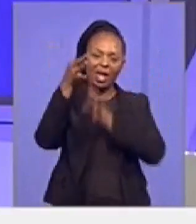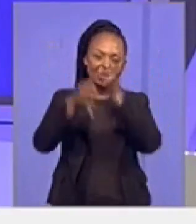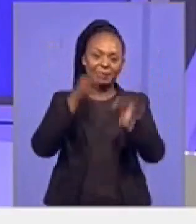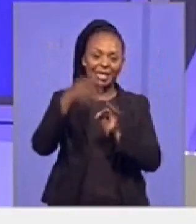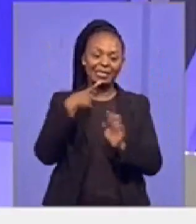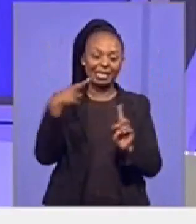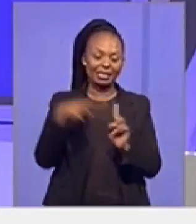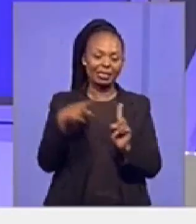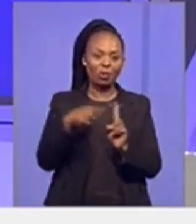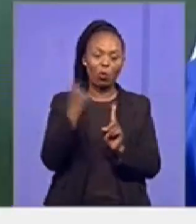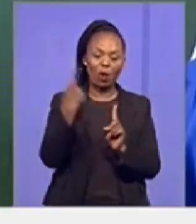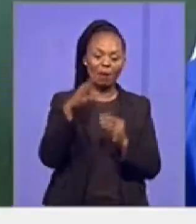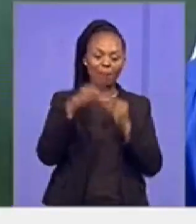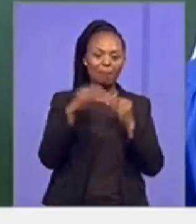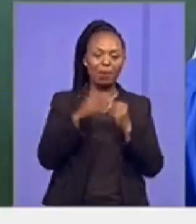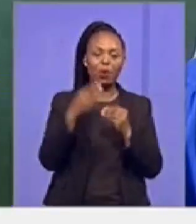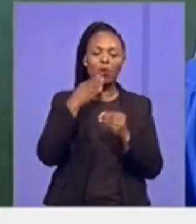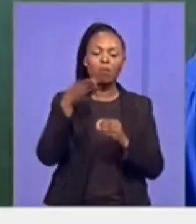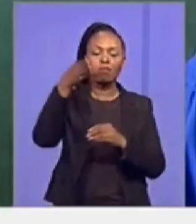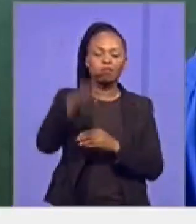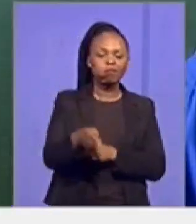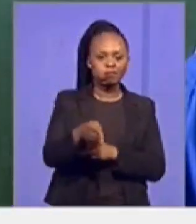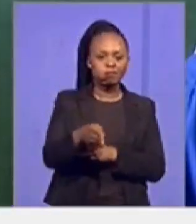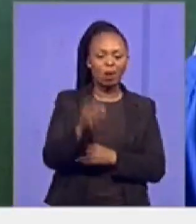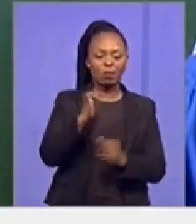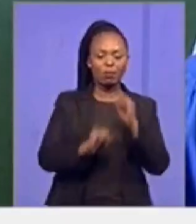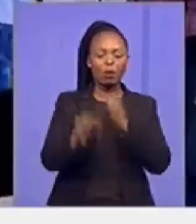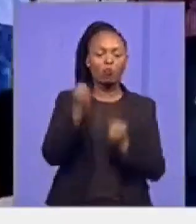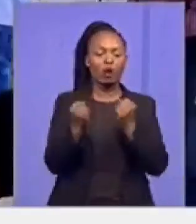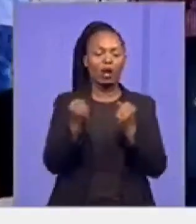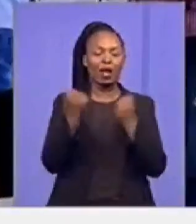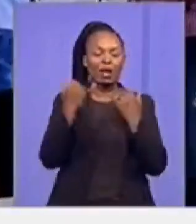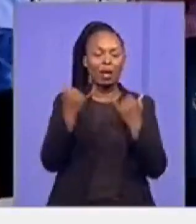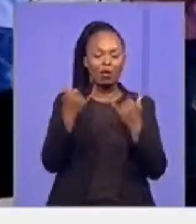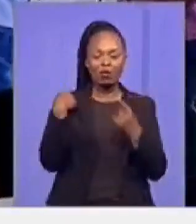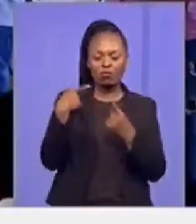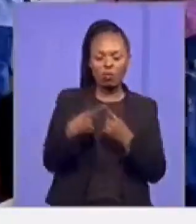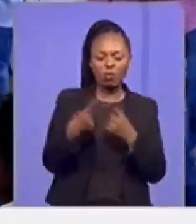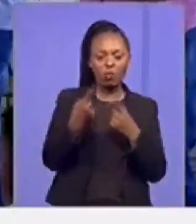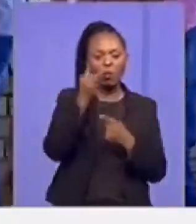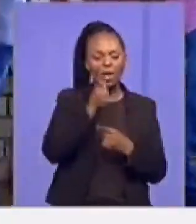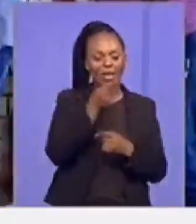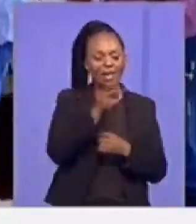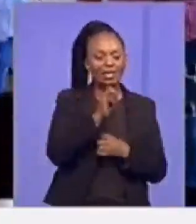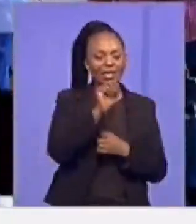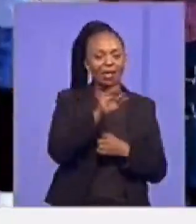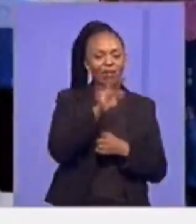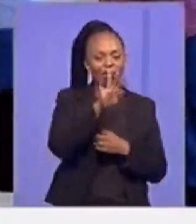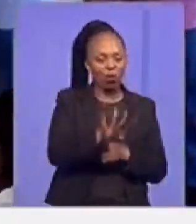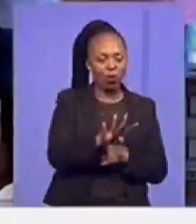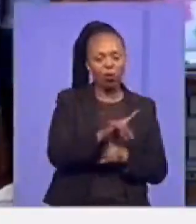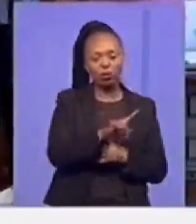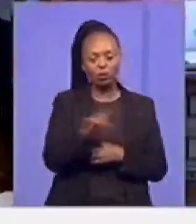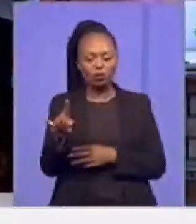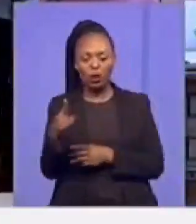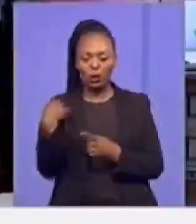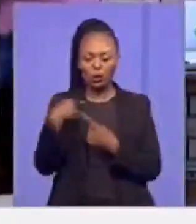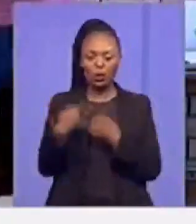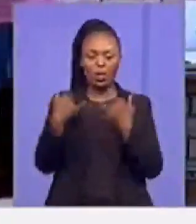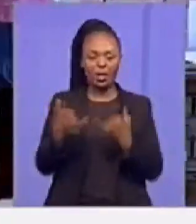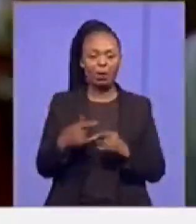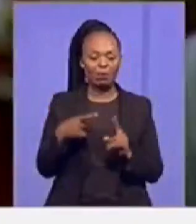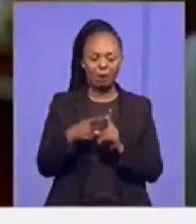wa ditho tse bileng lekgotleng la ketso ya molao ka nako e telele ho tloa ka selemo sa 1994 ho fihlela mothating wa jwale